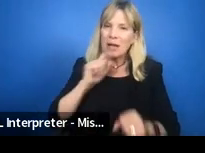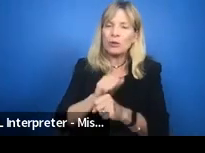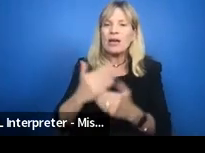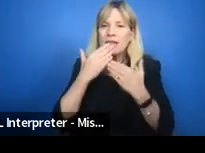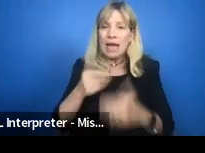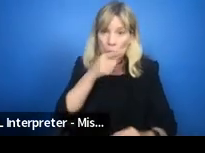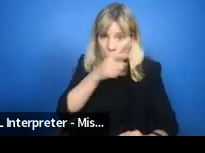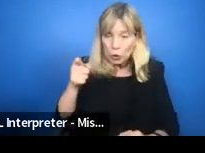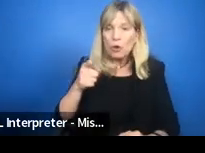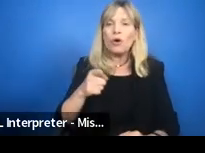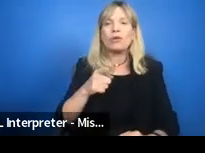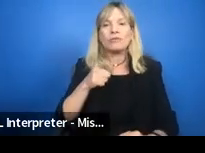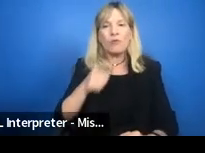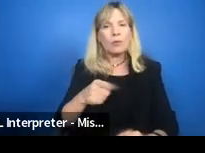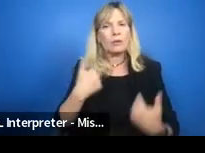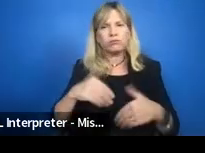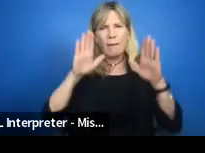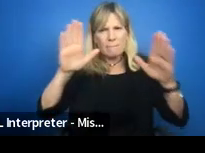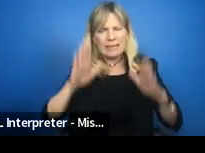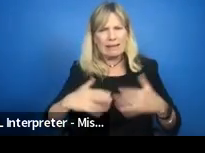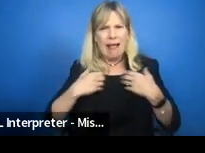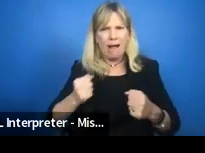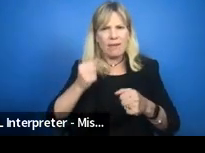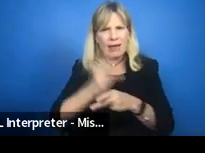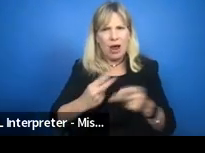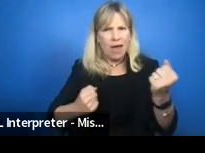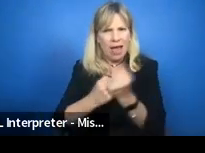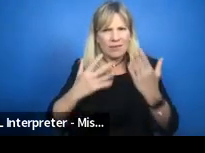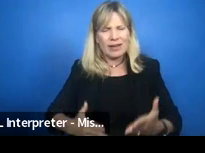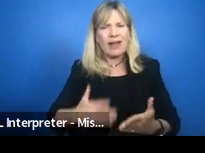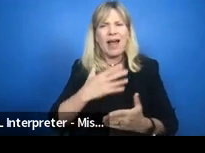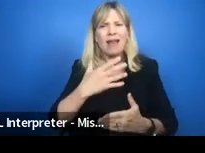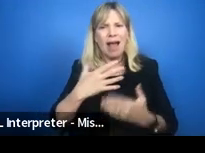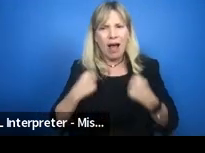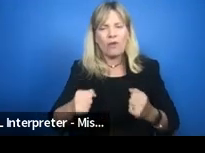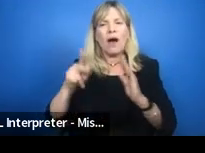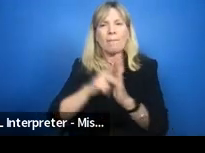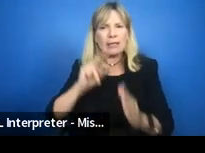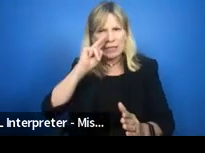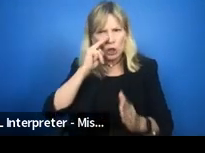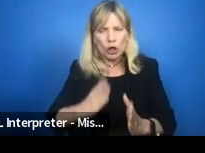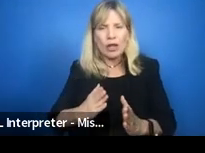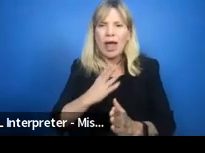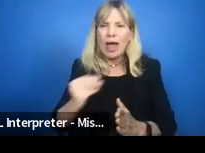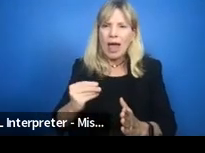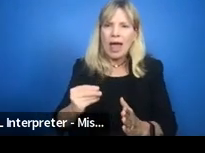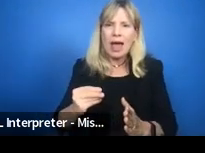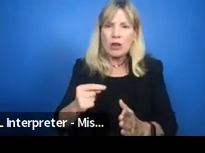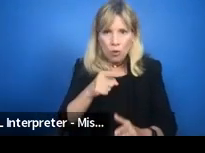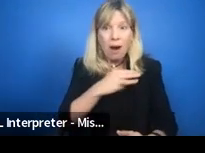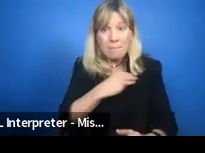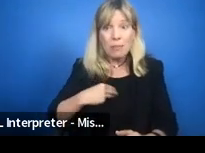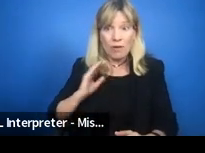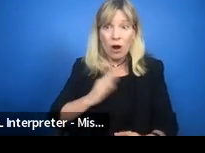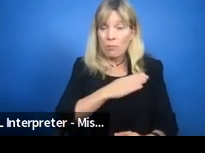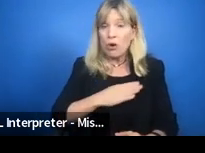thank you for being such an amazing healthcare advocate and health policy nerd, and a member of our board, because we would